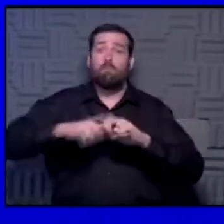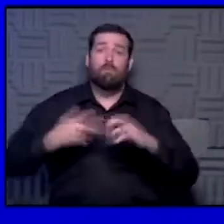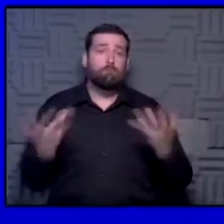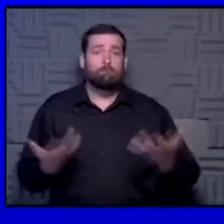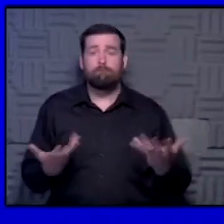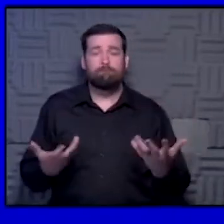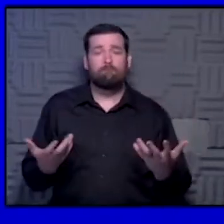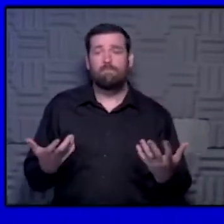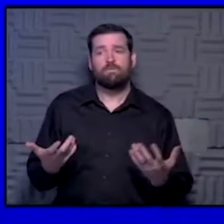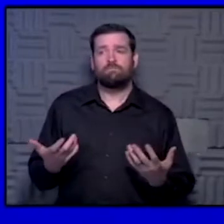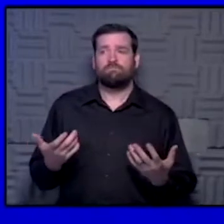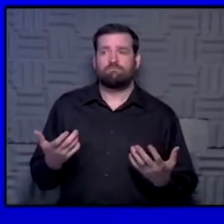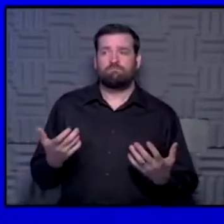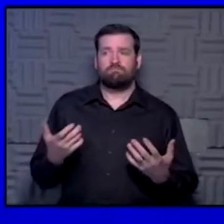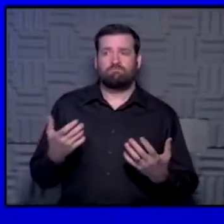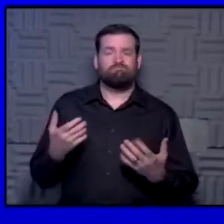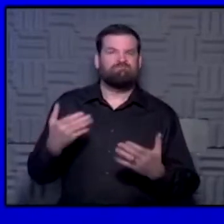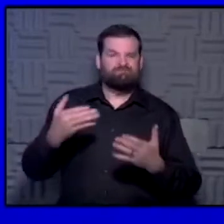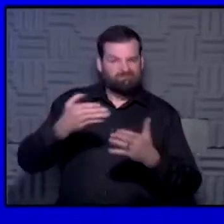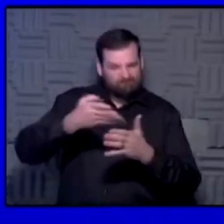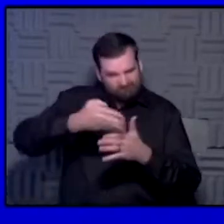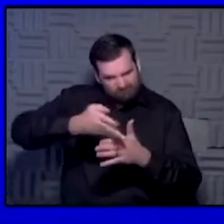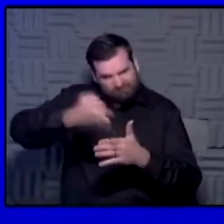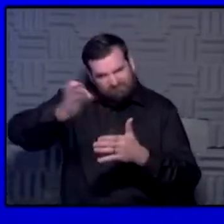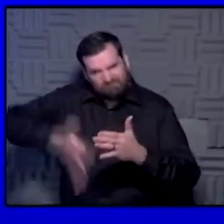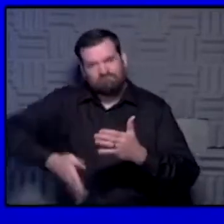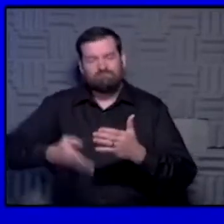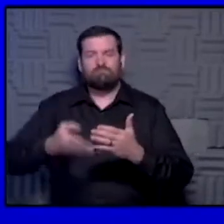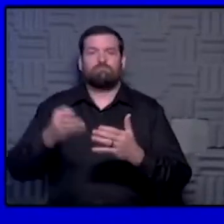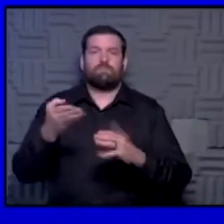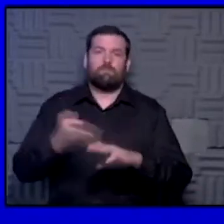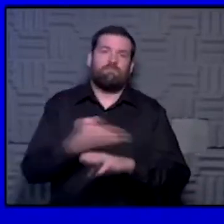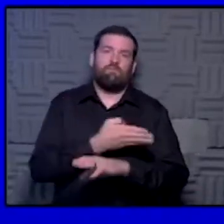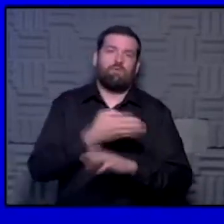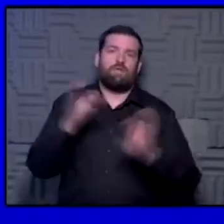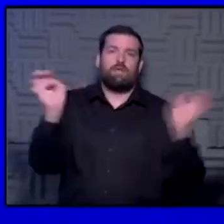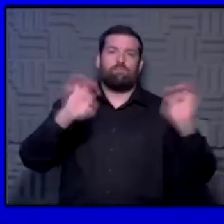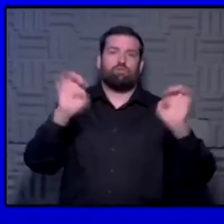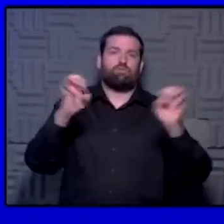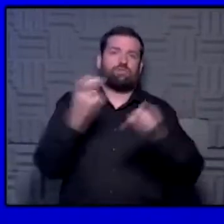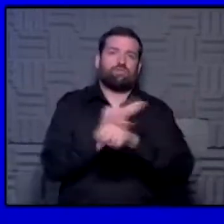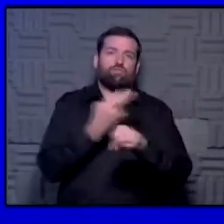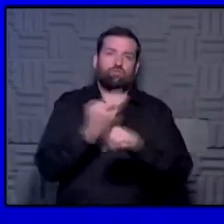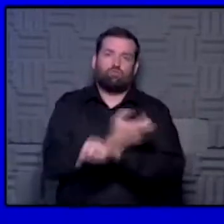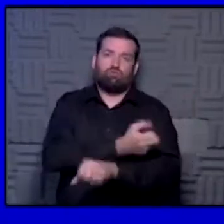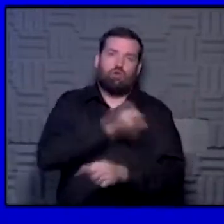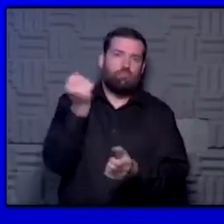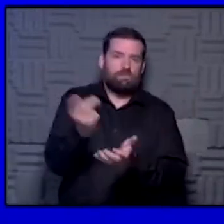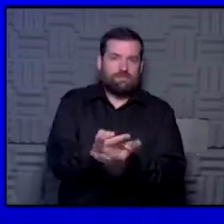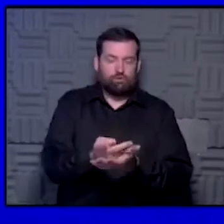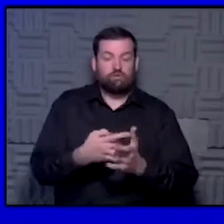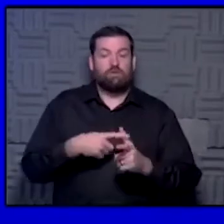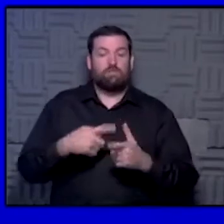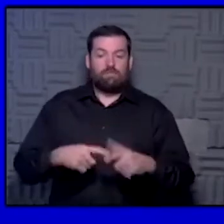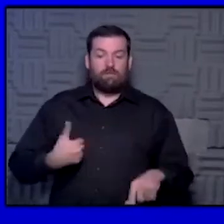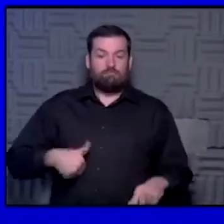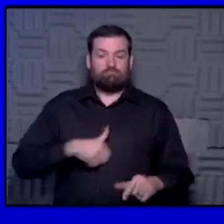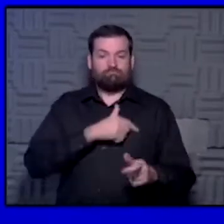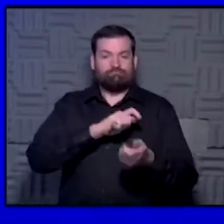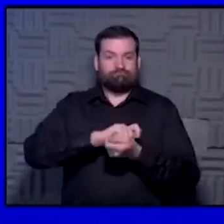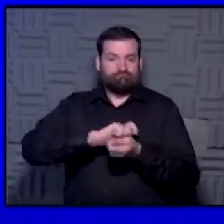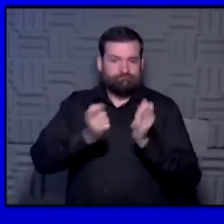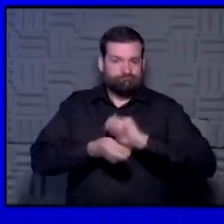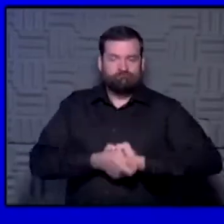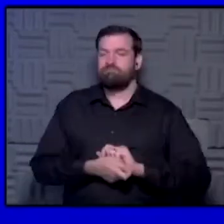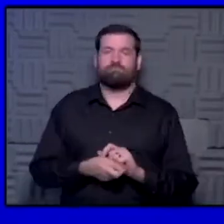to go to conclusion before it got the emergency use authorization. And that is then when we changed